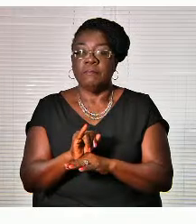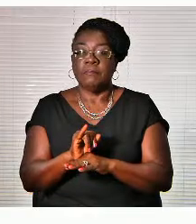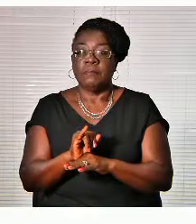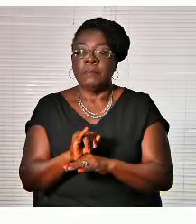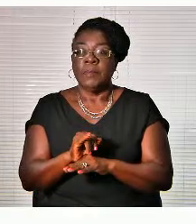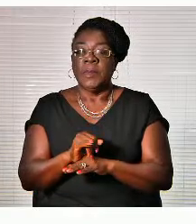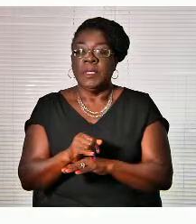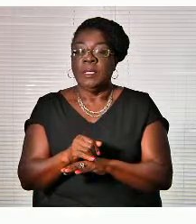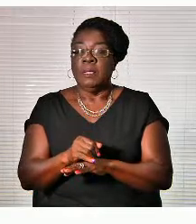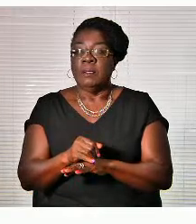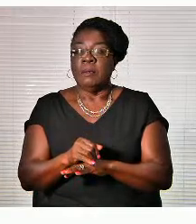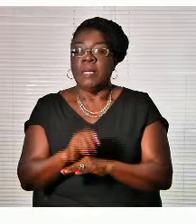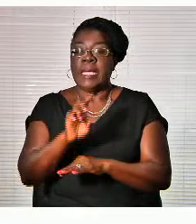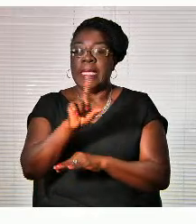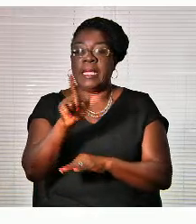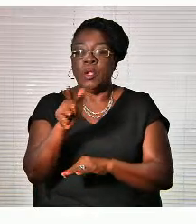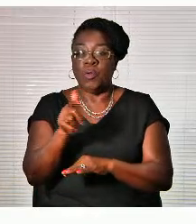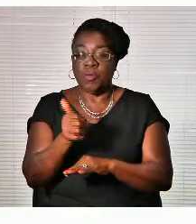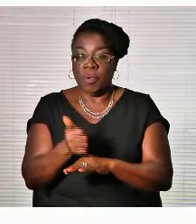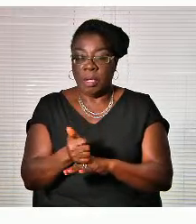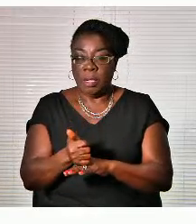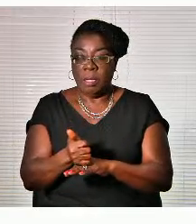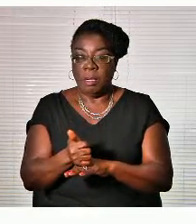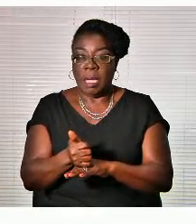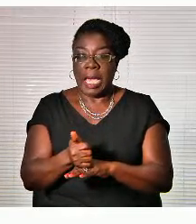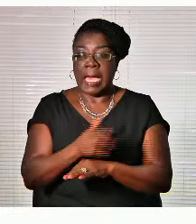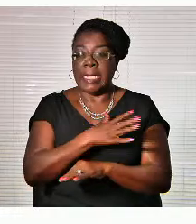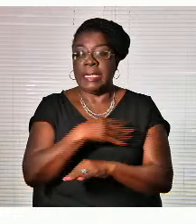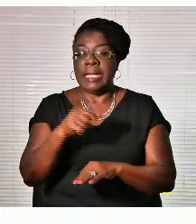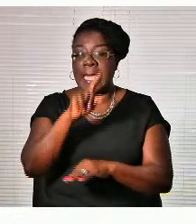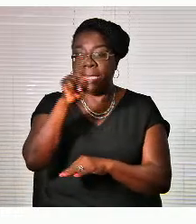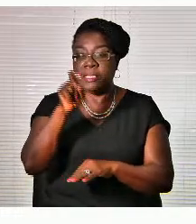Here we have Eleuthera and Exuma.